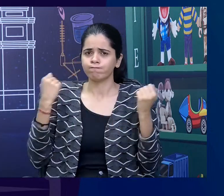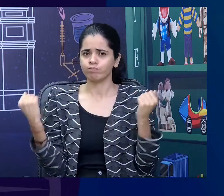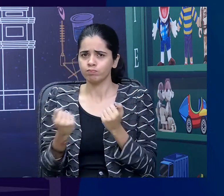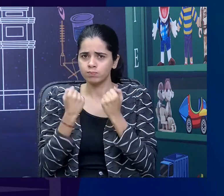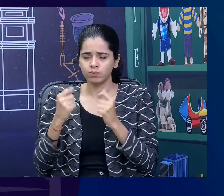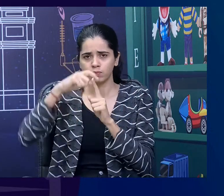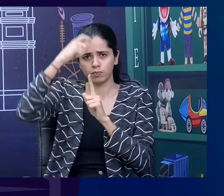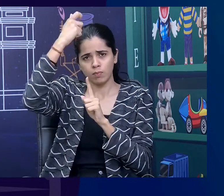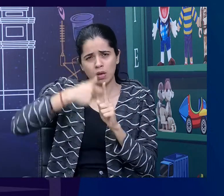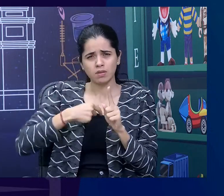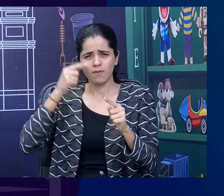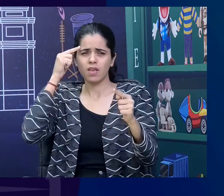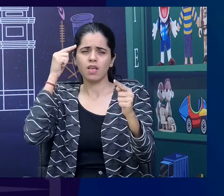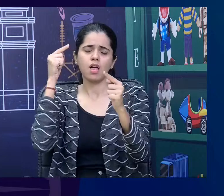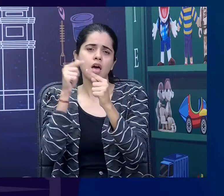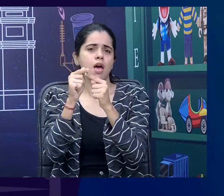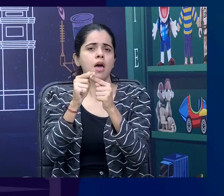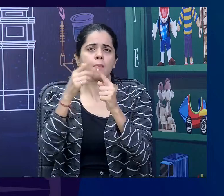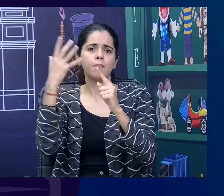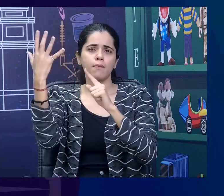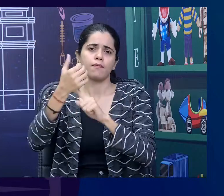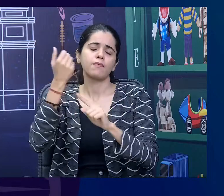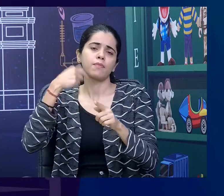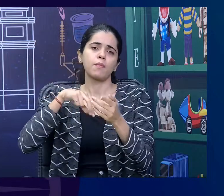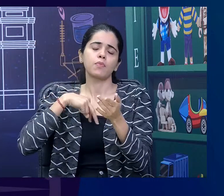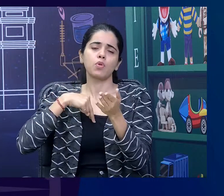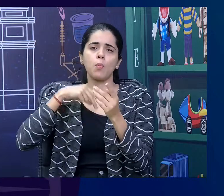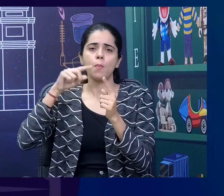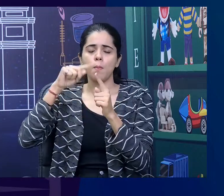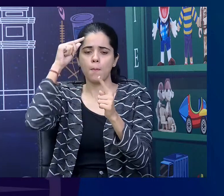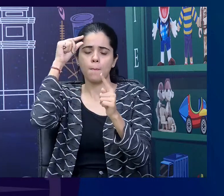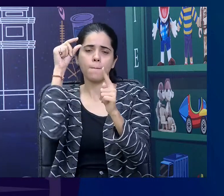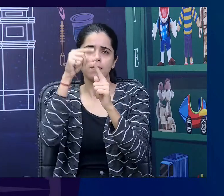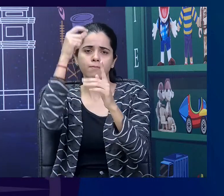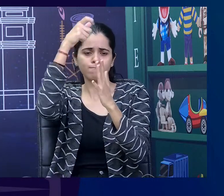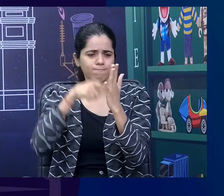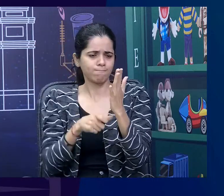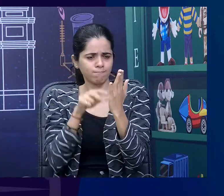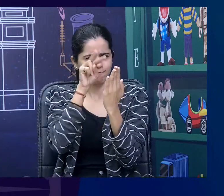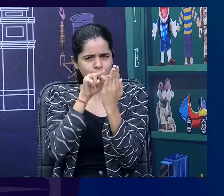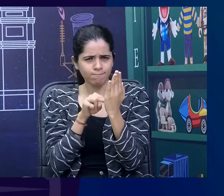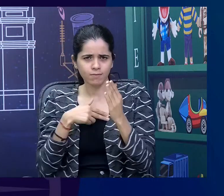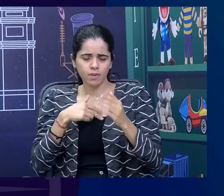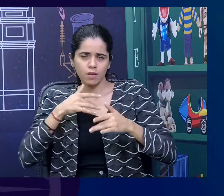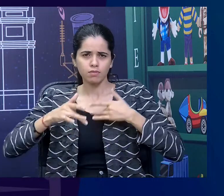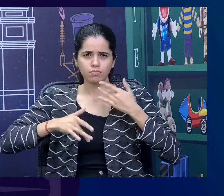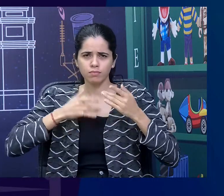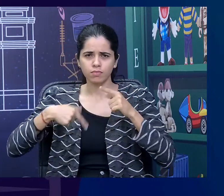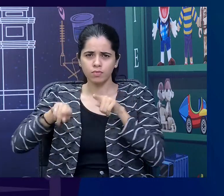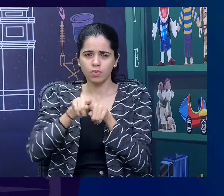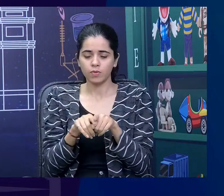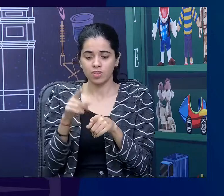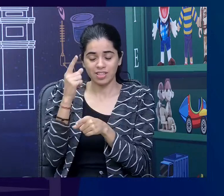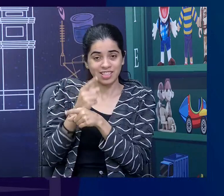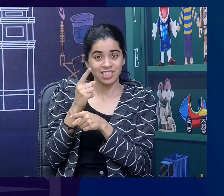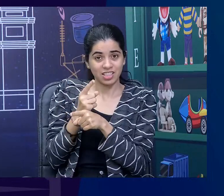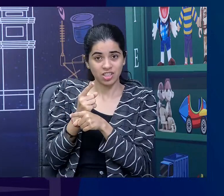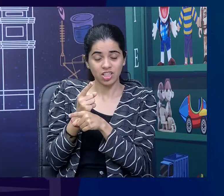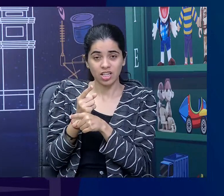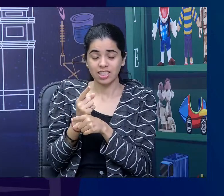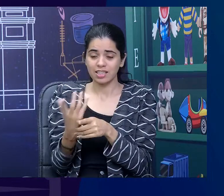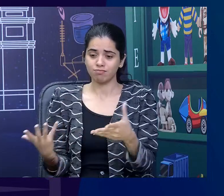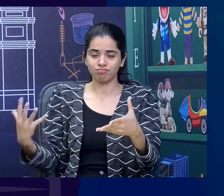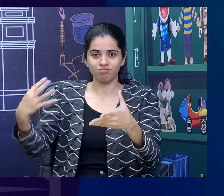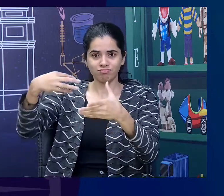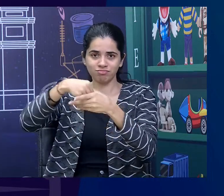a personalized goal and they work towards the personalized goal. As far as the teachers are concerned, because she's an integral part of the